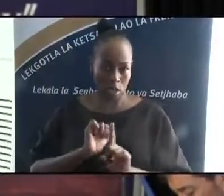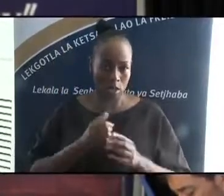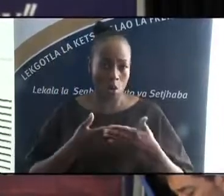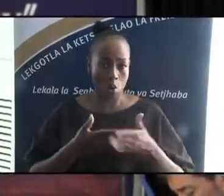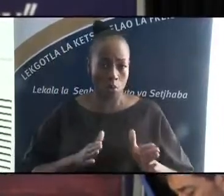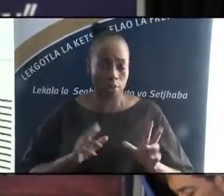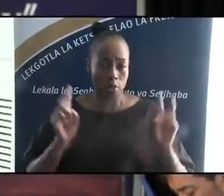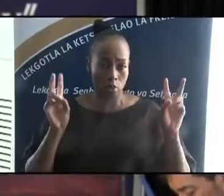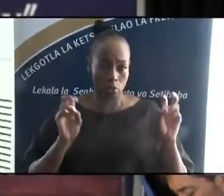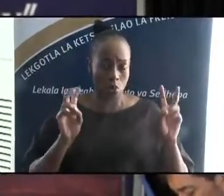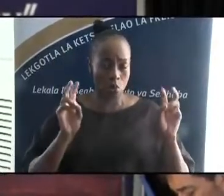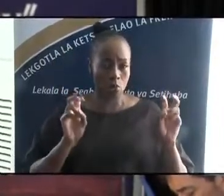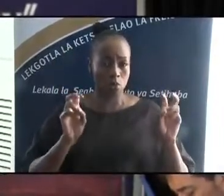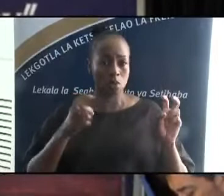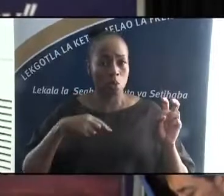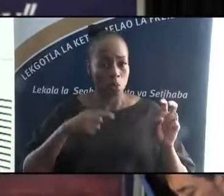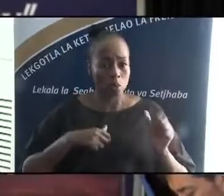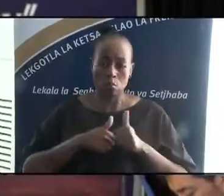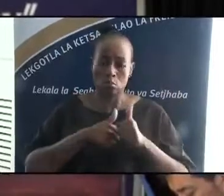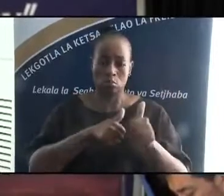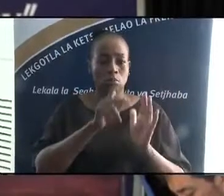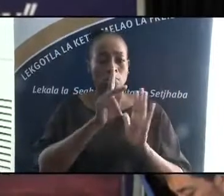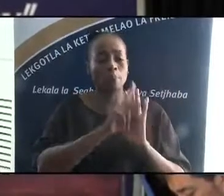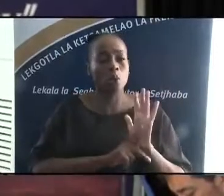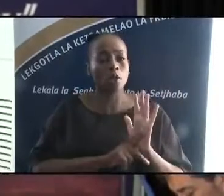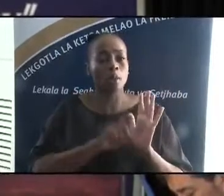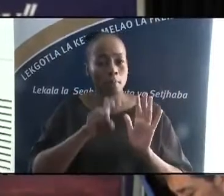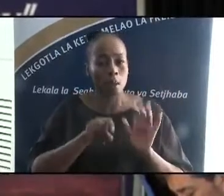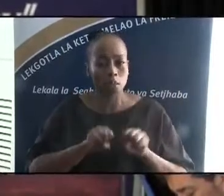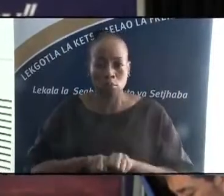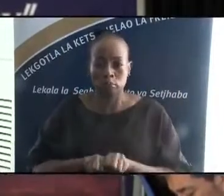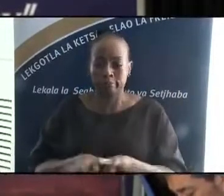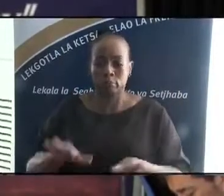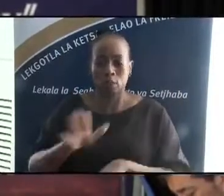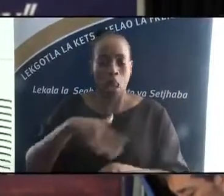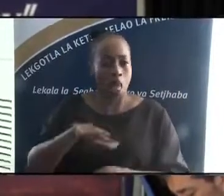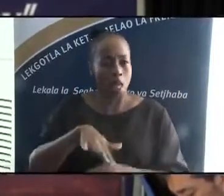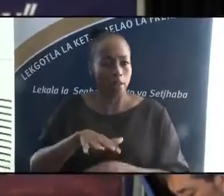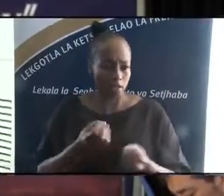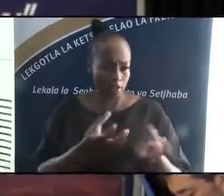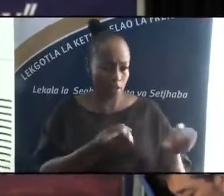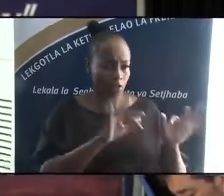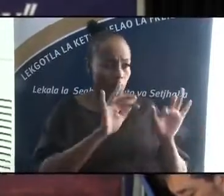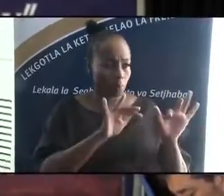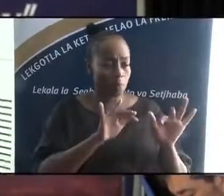have commenced with our program to distribute land to our people. We have